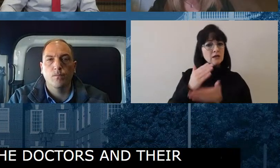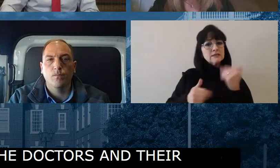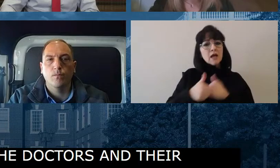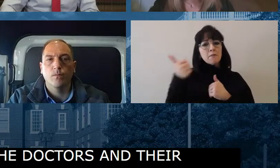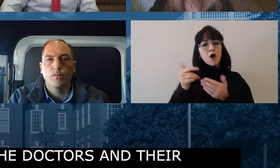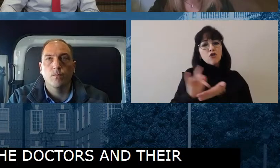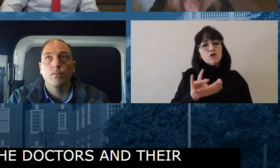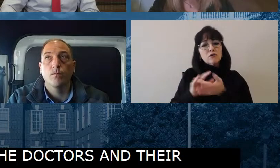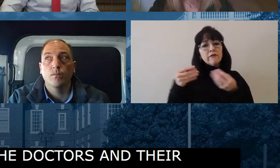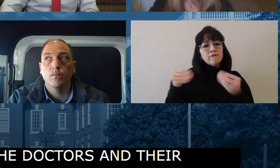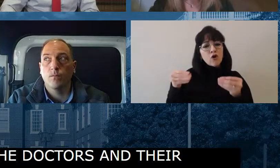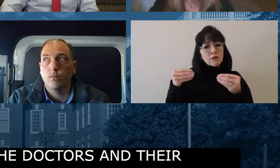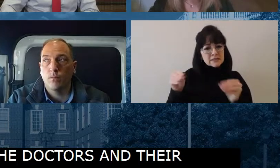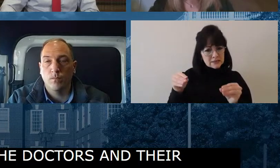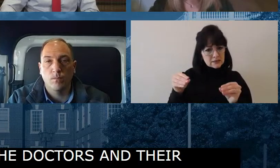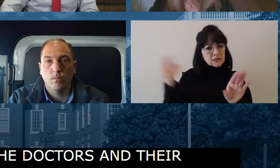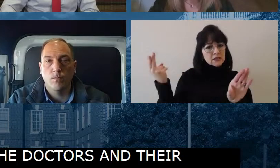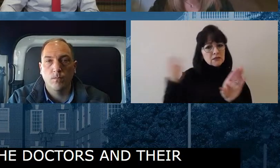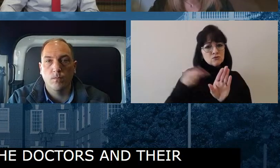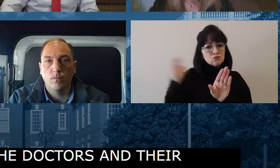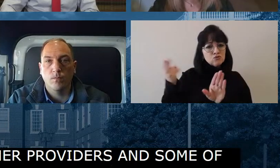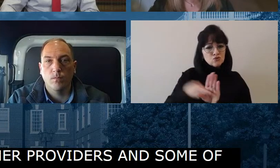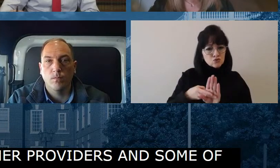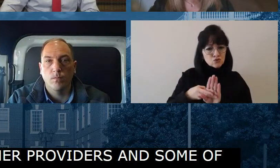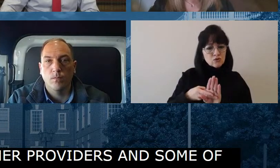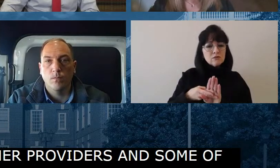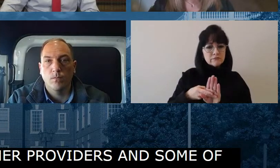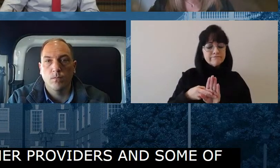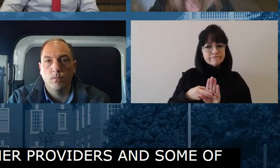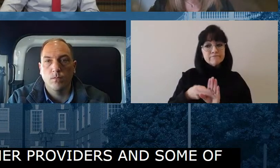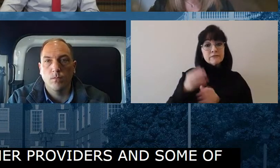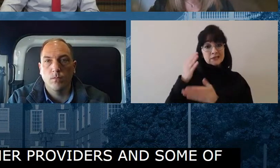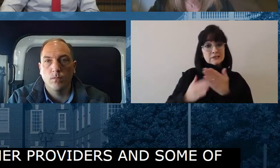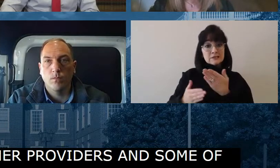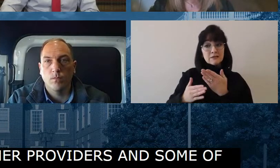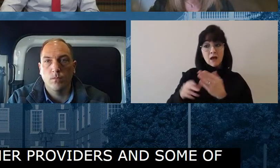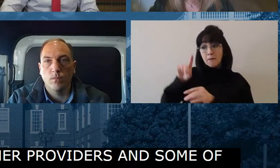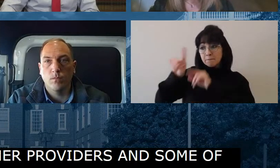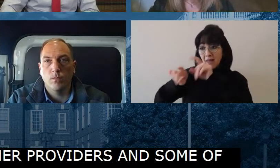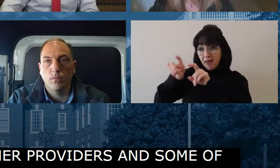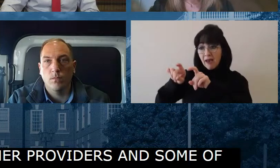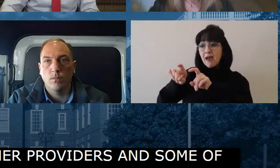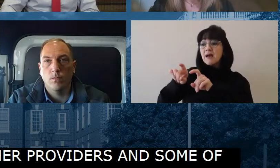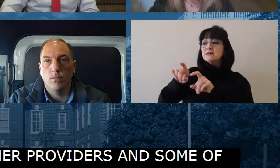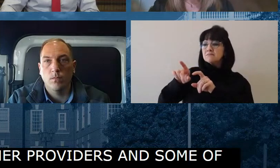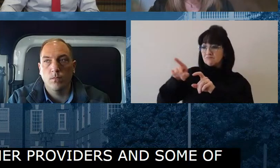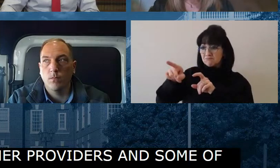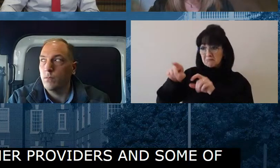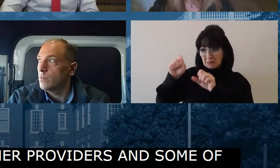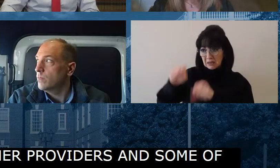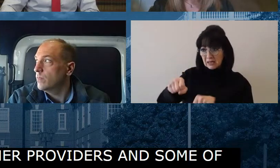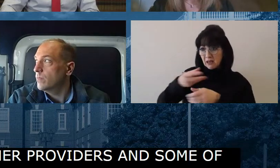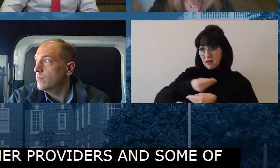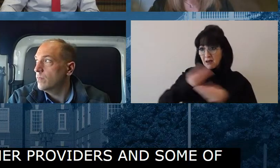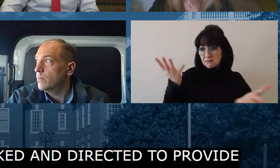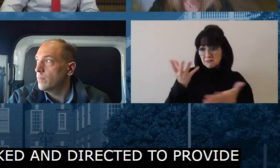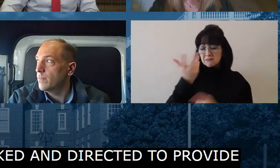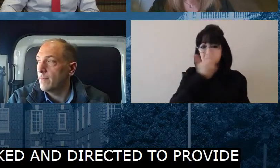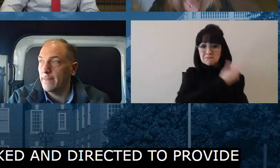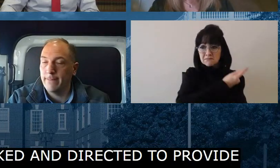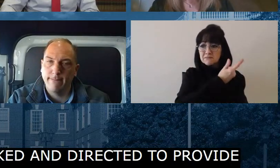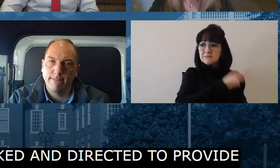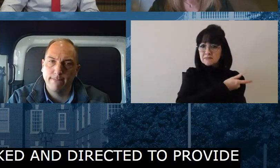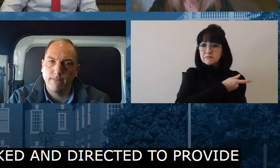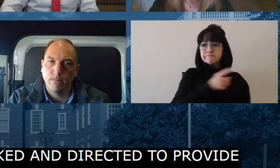similarly are asked and directed to provide this kind of